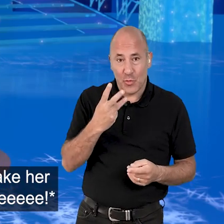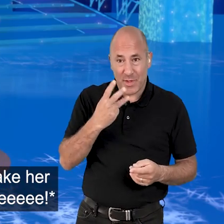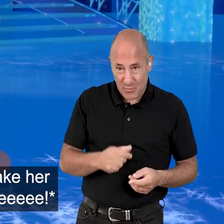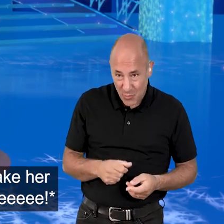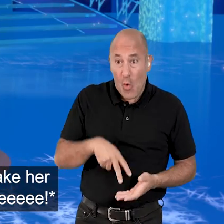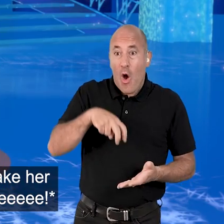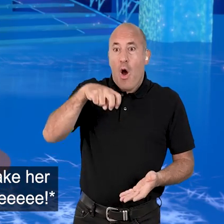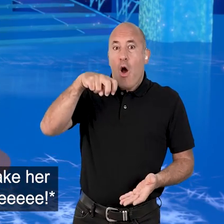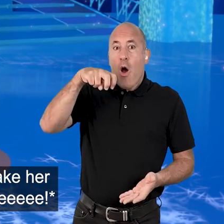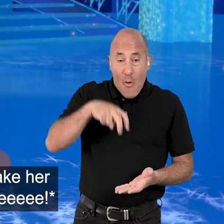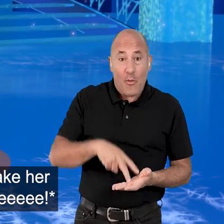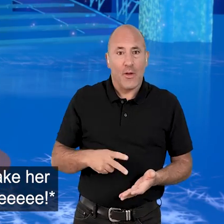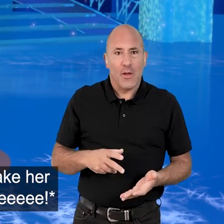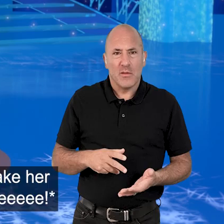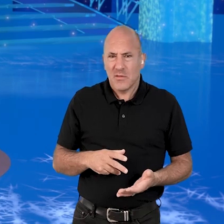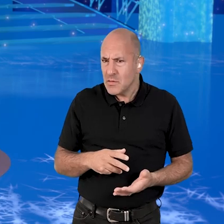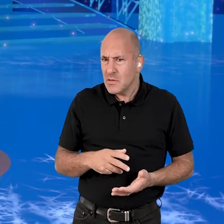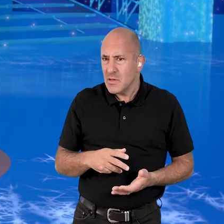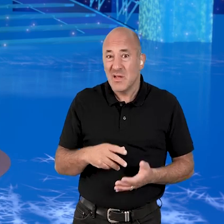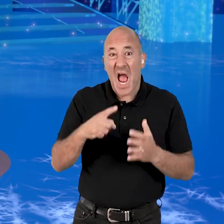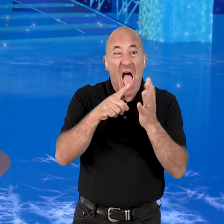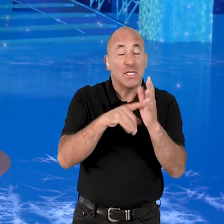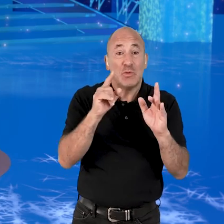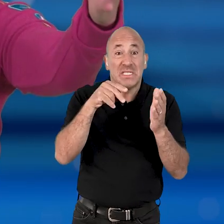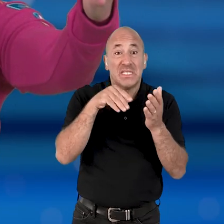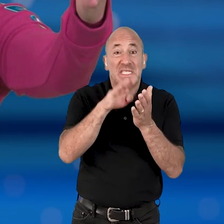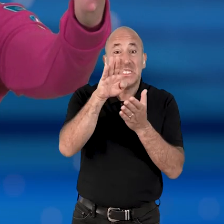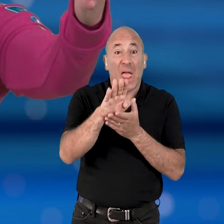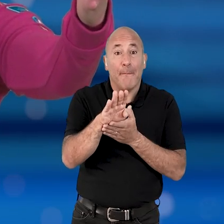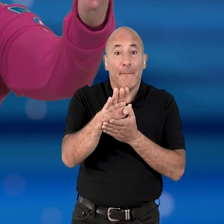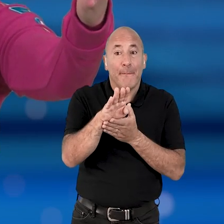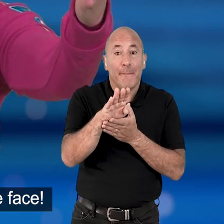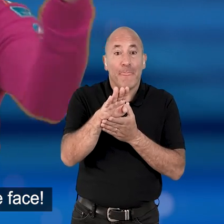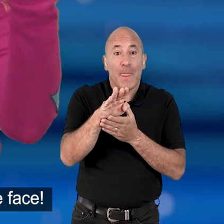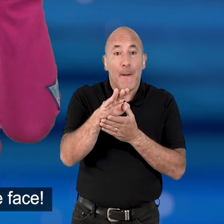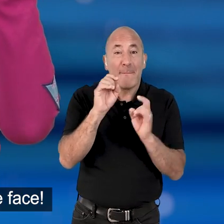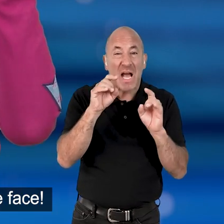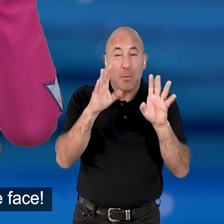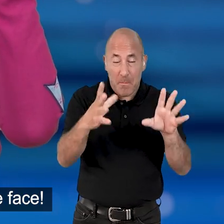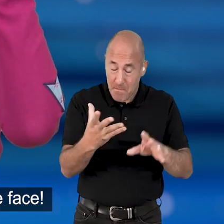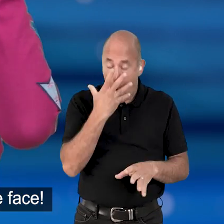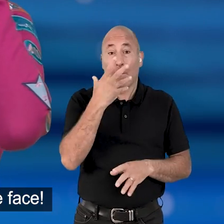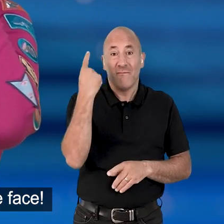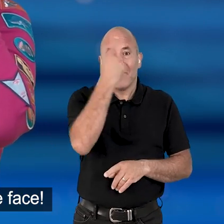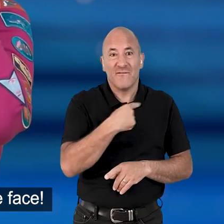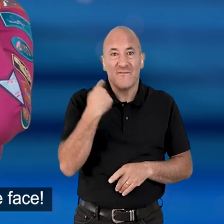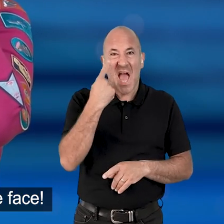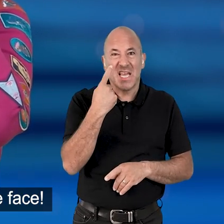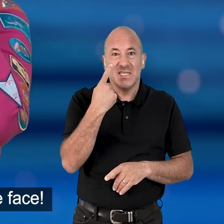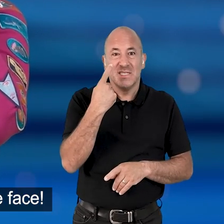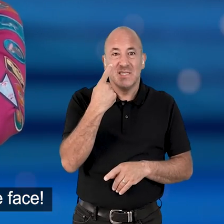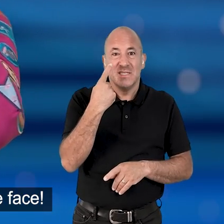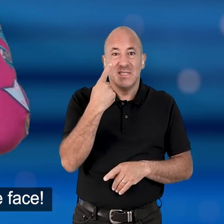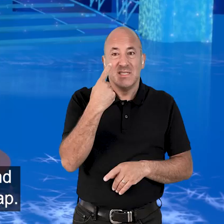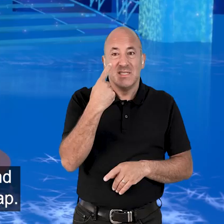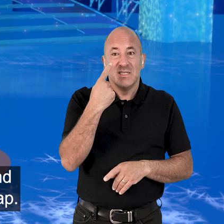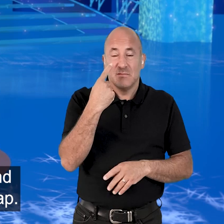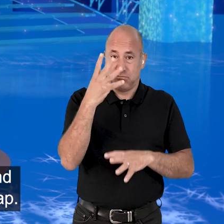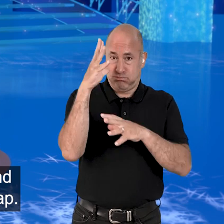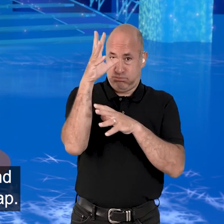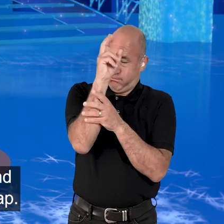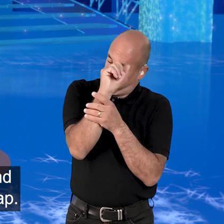3, whee! But oh no! Elsa slips and the magic hits Anna in the face.